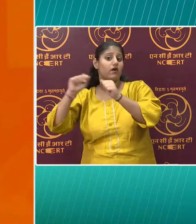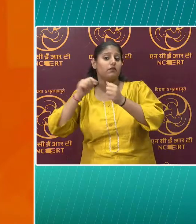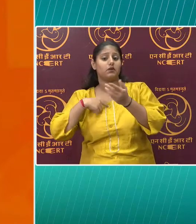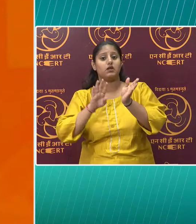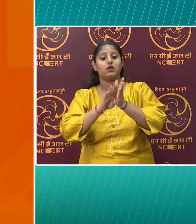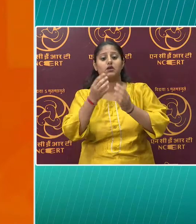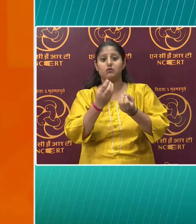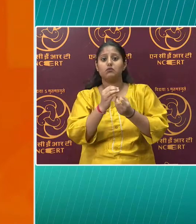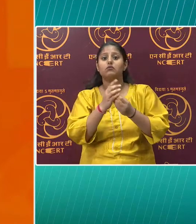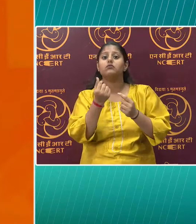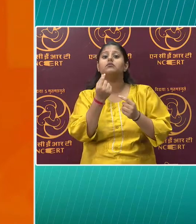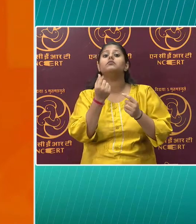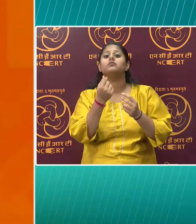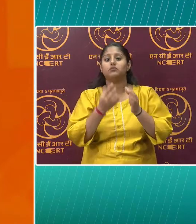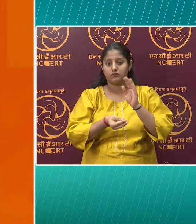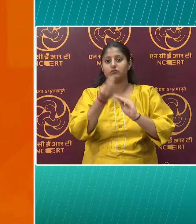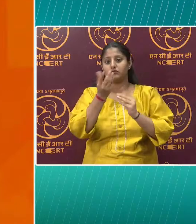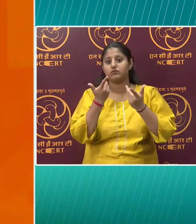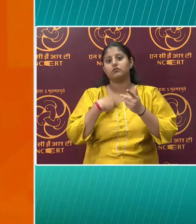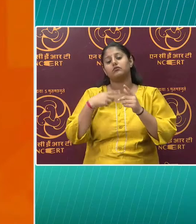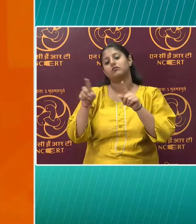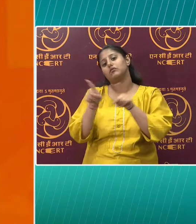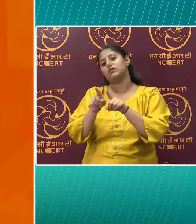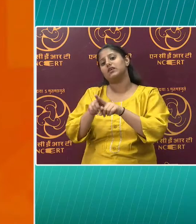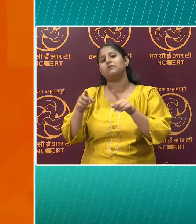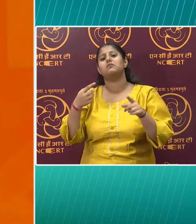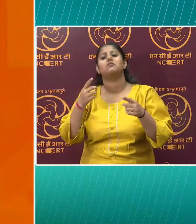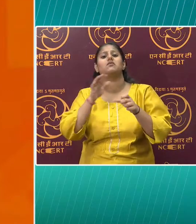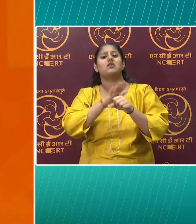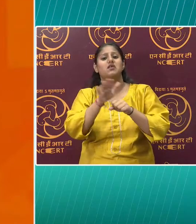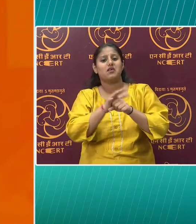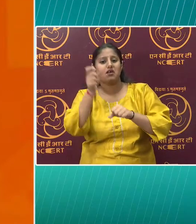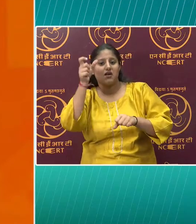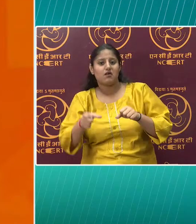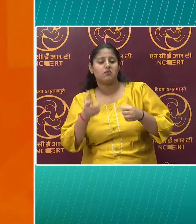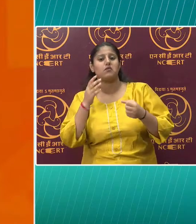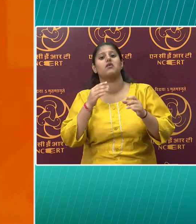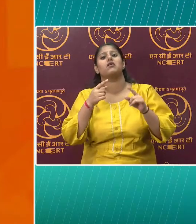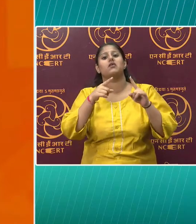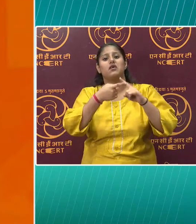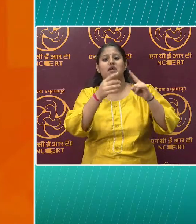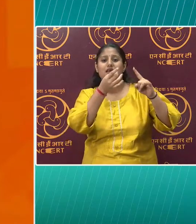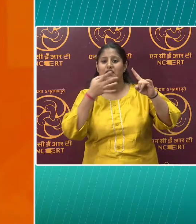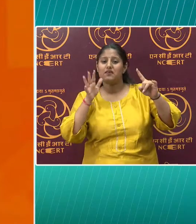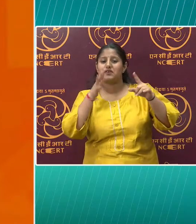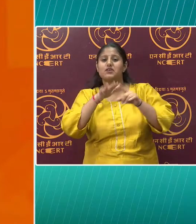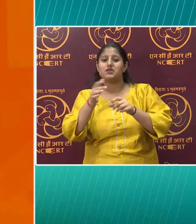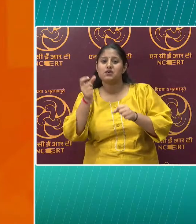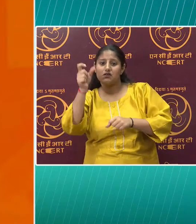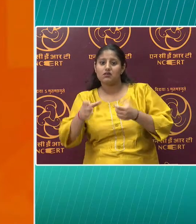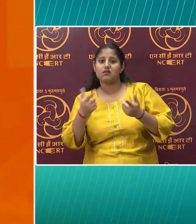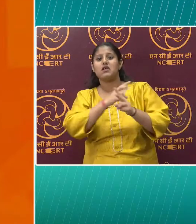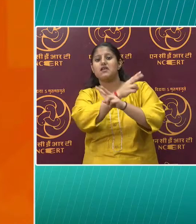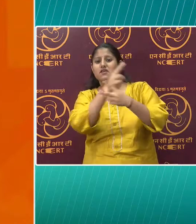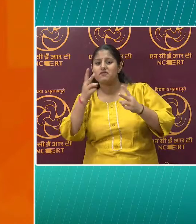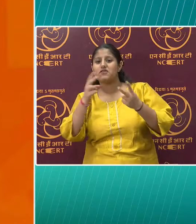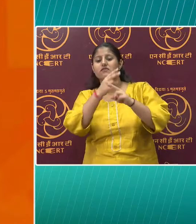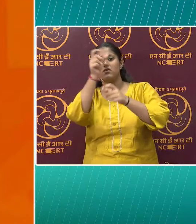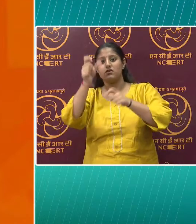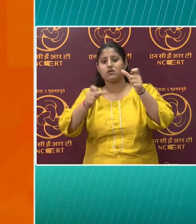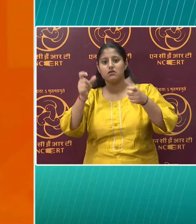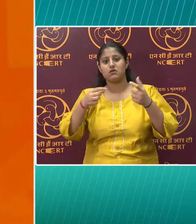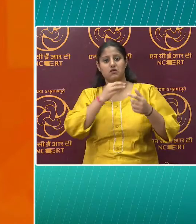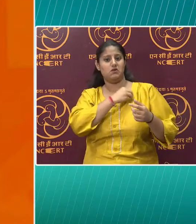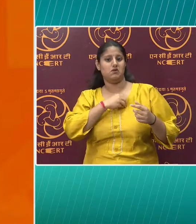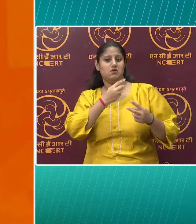increase. Same for carpenters, plumbers, electricians. We invite them in our schools and ask our students to